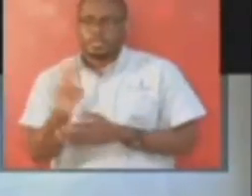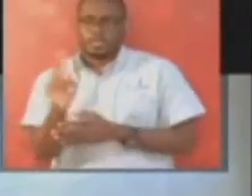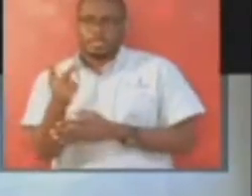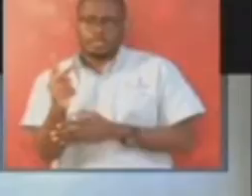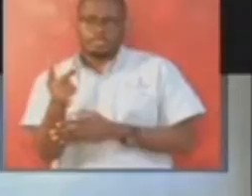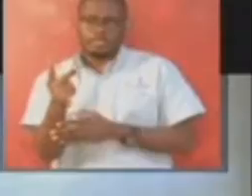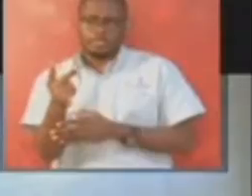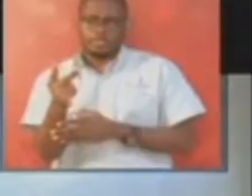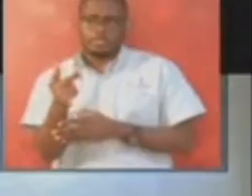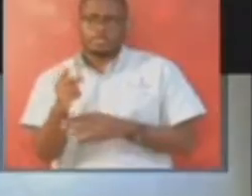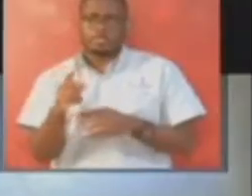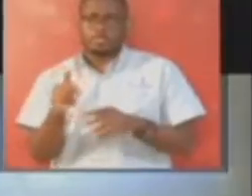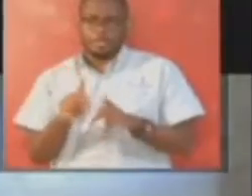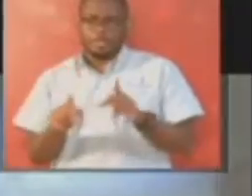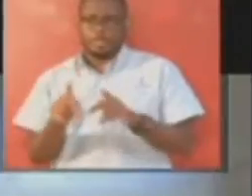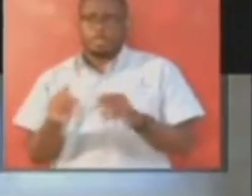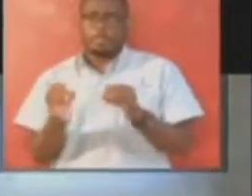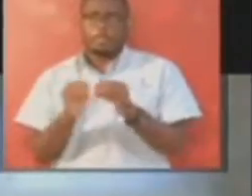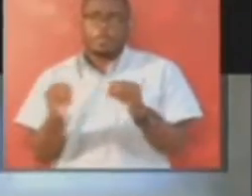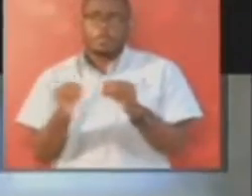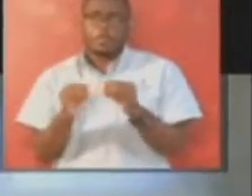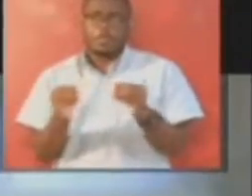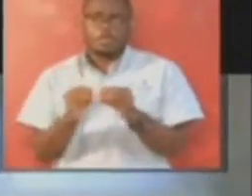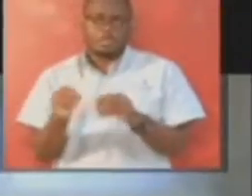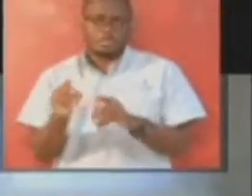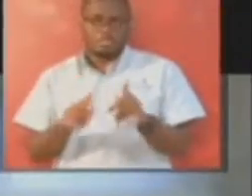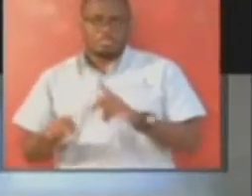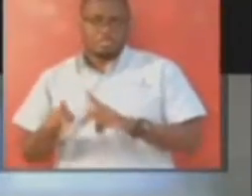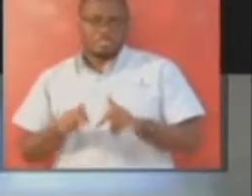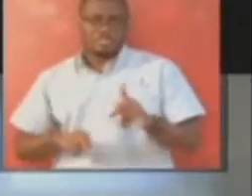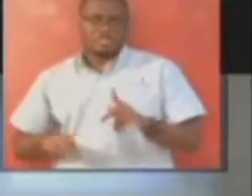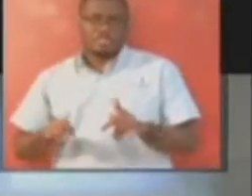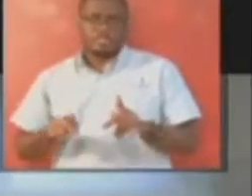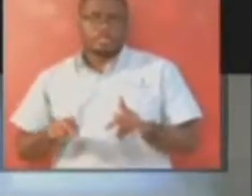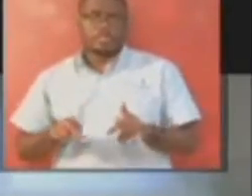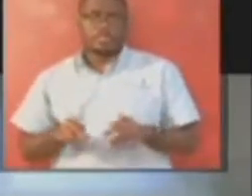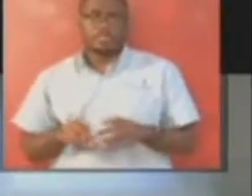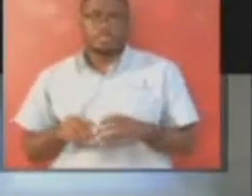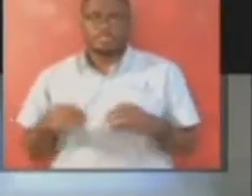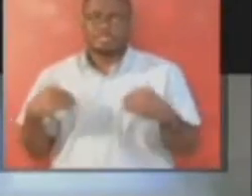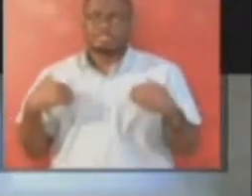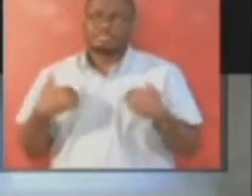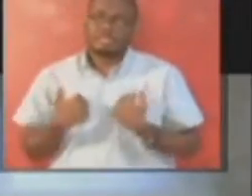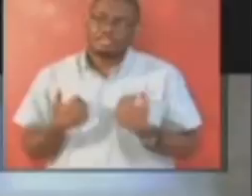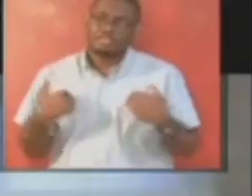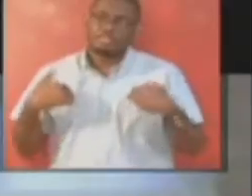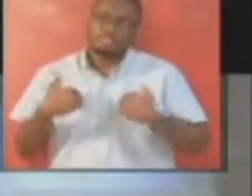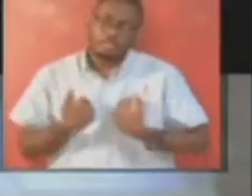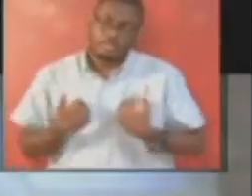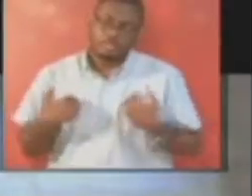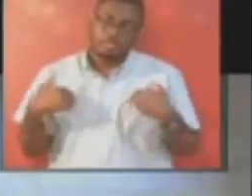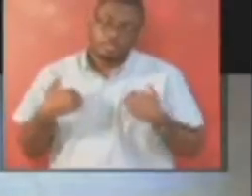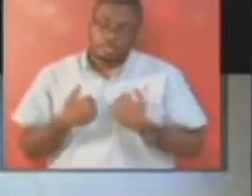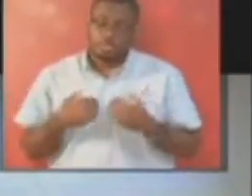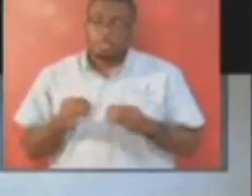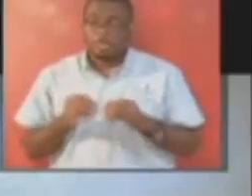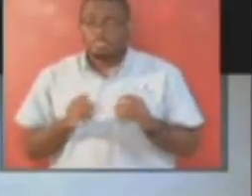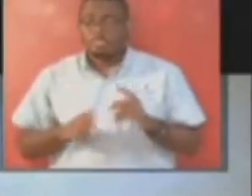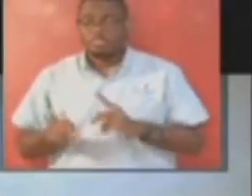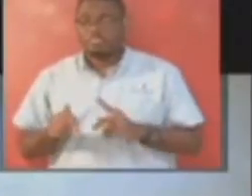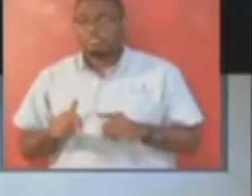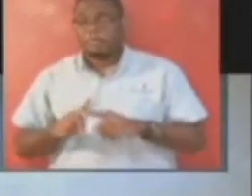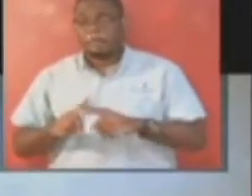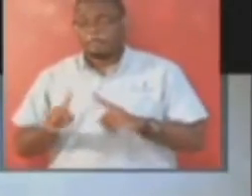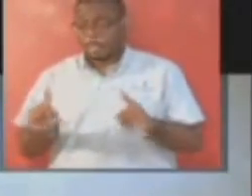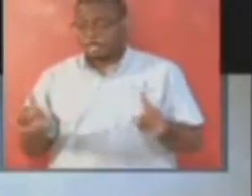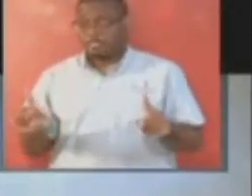which is becoming more and more prevalent, especially for nationals stuck abroad. For them, the repatriation process is still